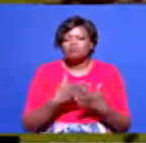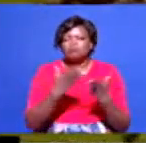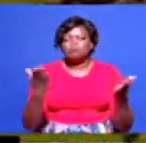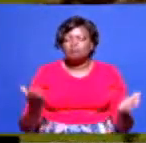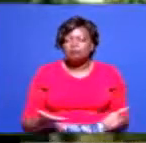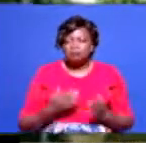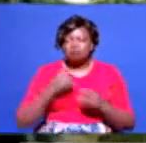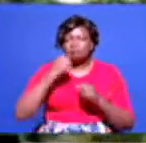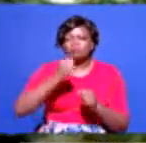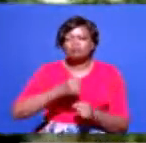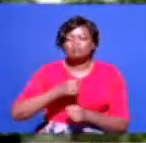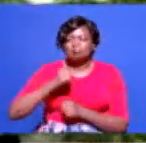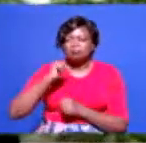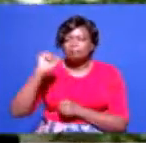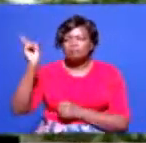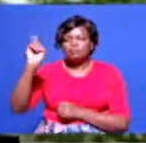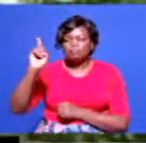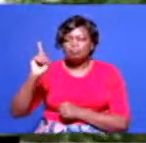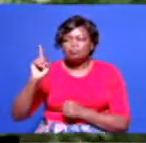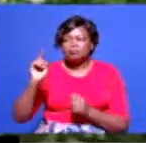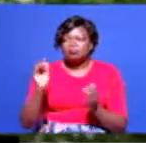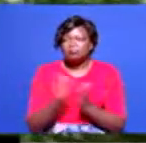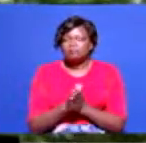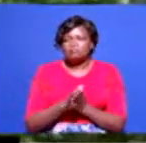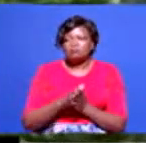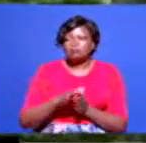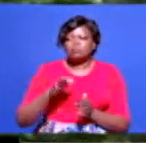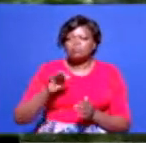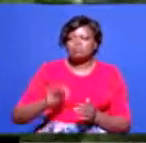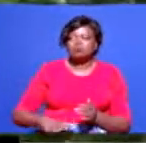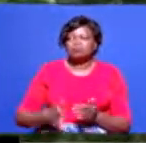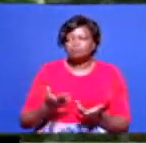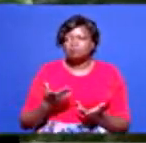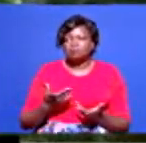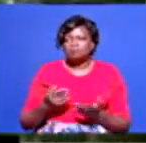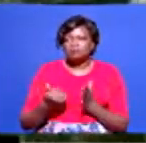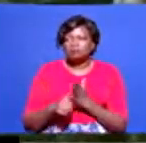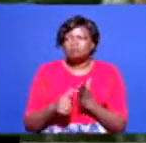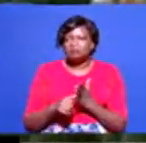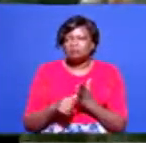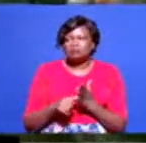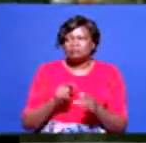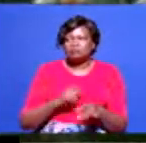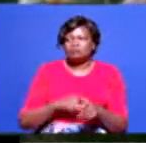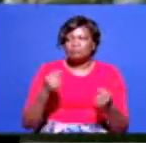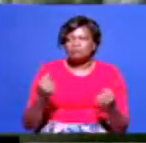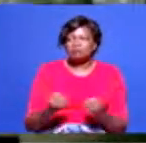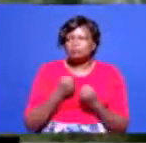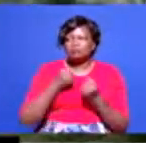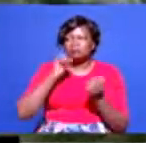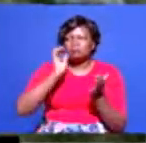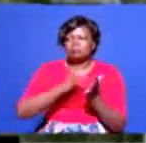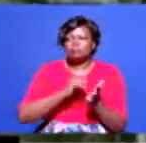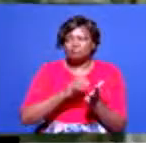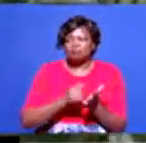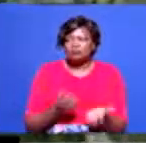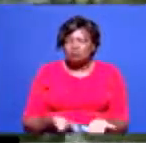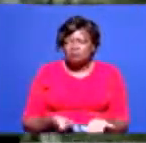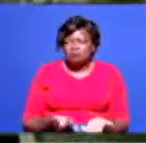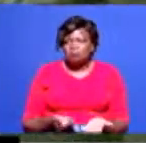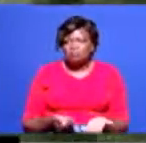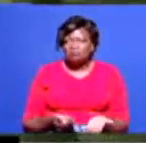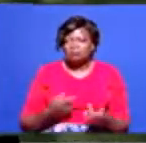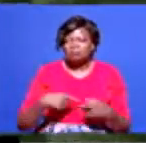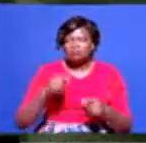in Nairobi, with his right leg in a cast after a December 3rd car accident at Machakos Junction. Kibaki swore to conduct